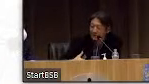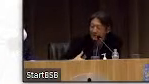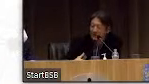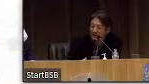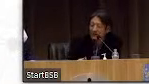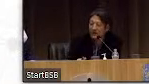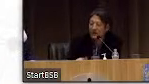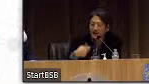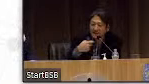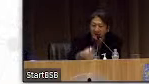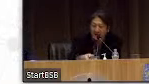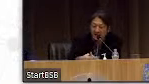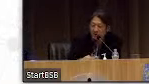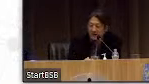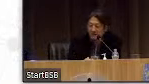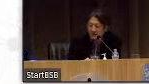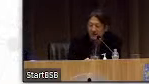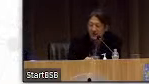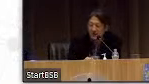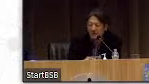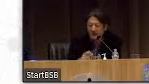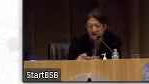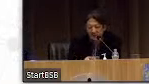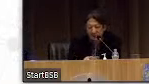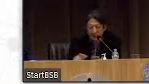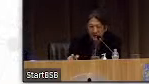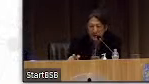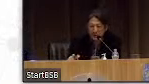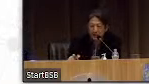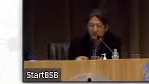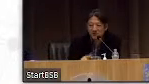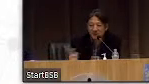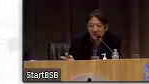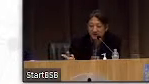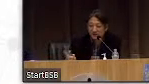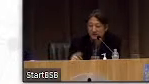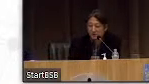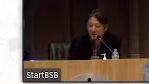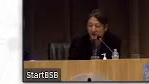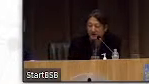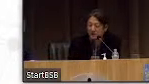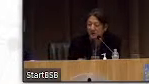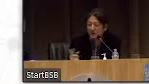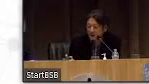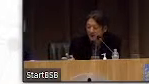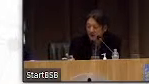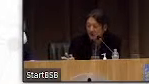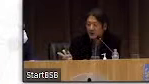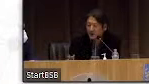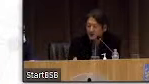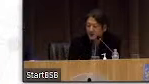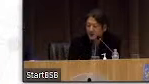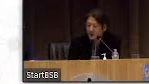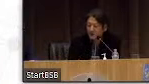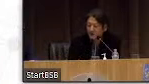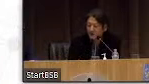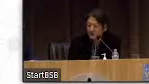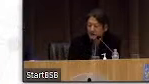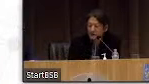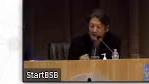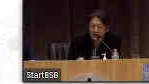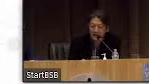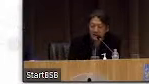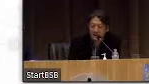published, we created a robot that opened the ordinance, created a logical model of feed of the